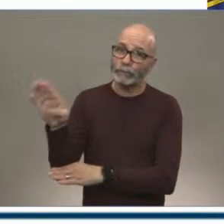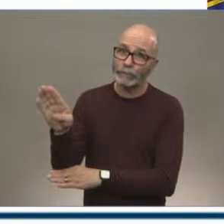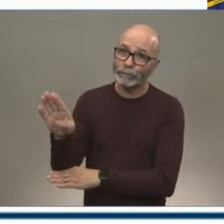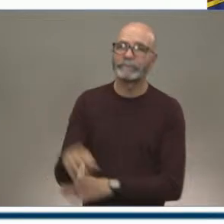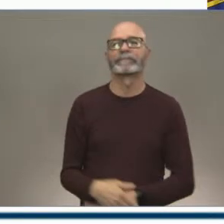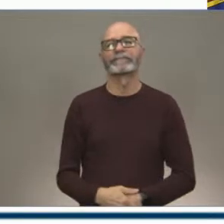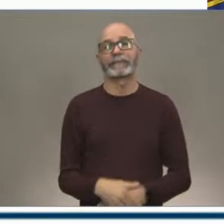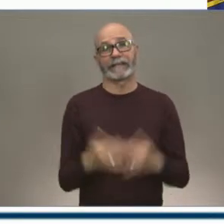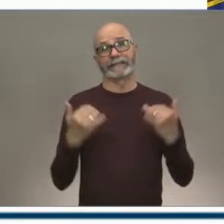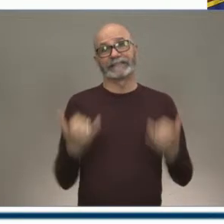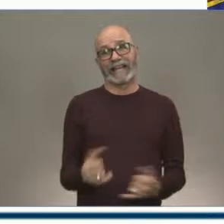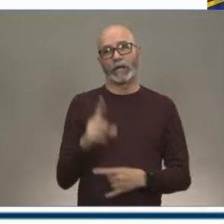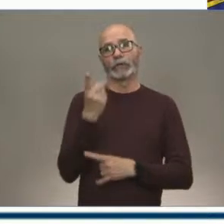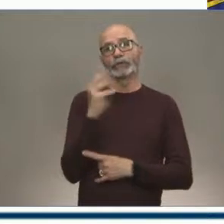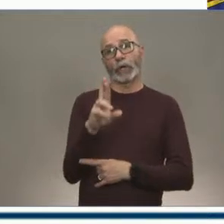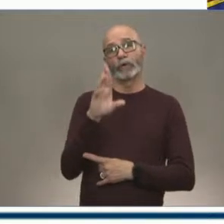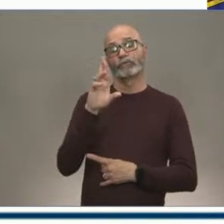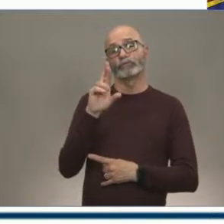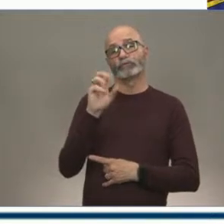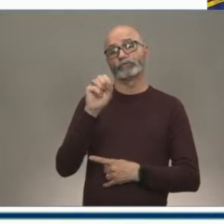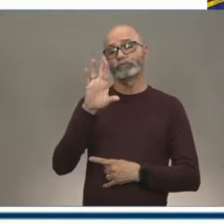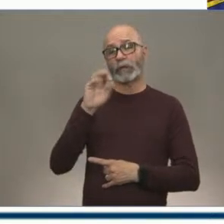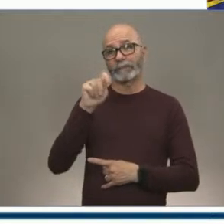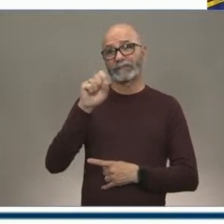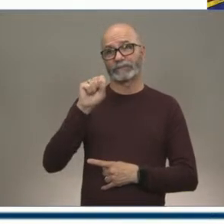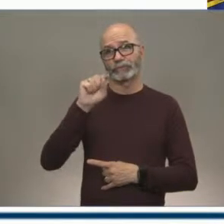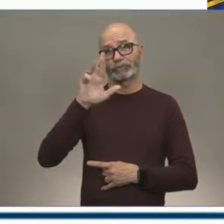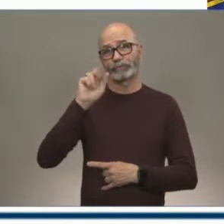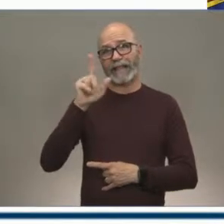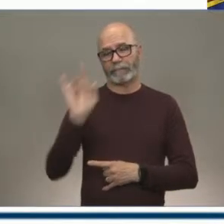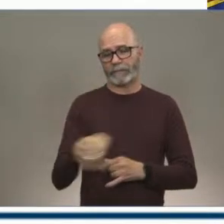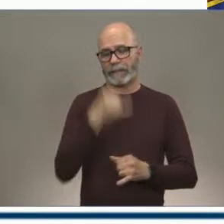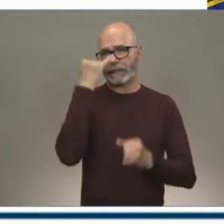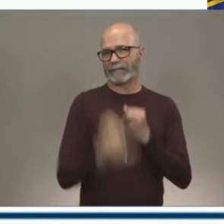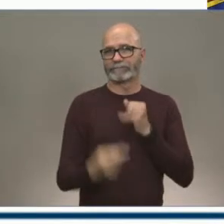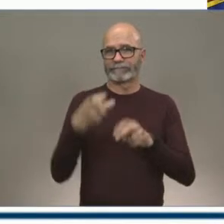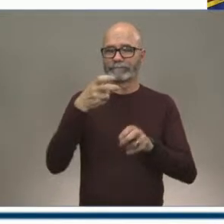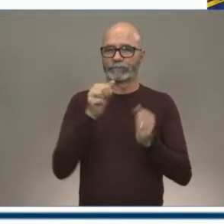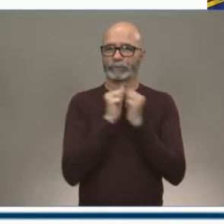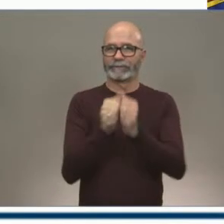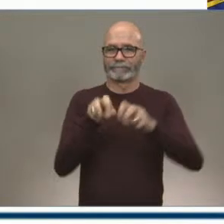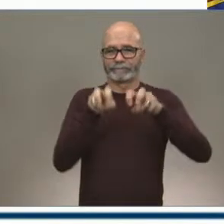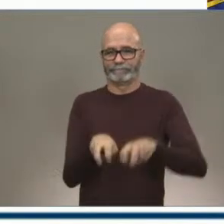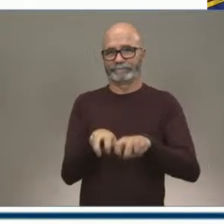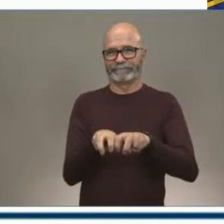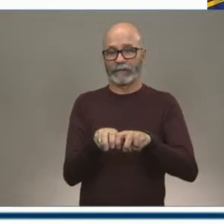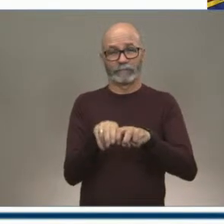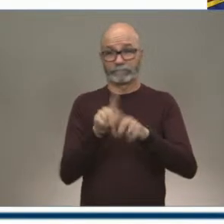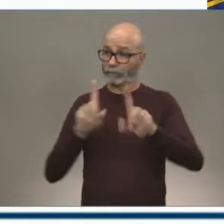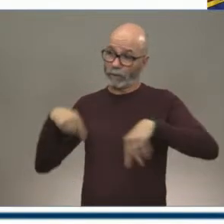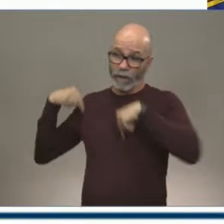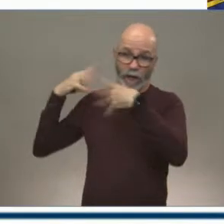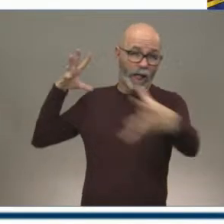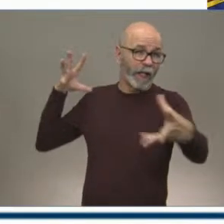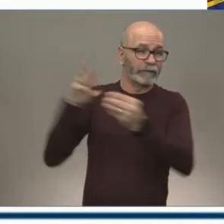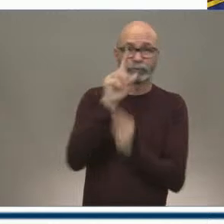our last outing briefing together. It's our 100th, and over that period of time, there's been lots of